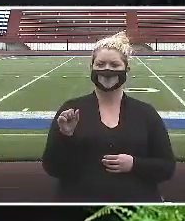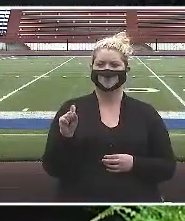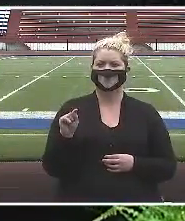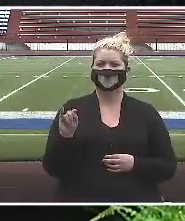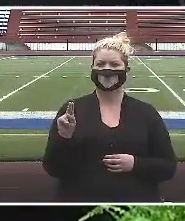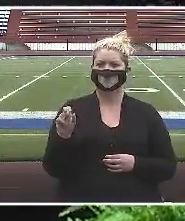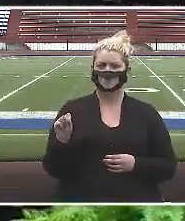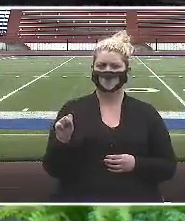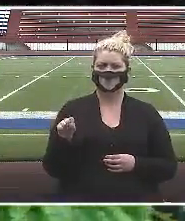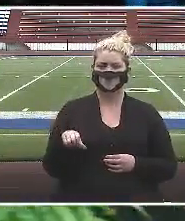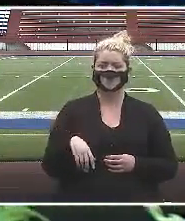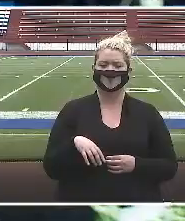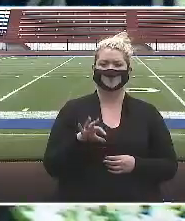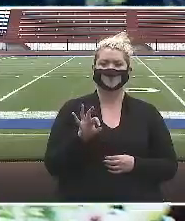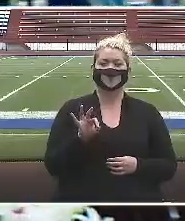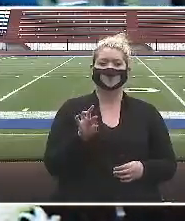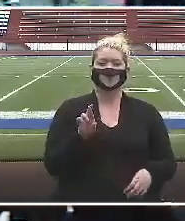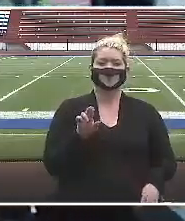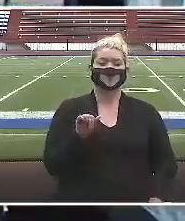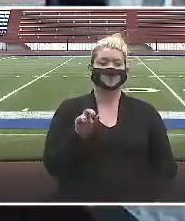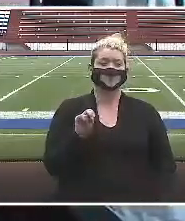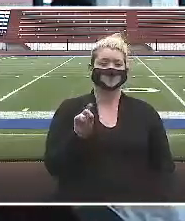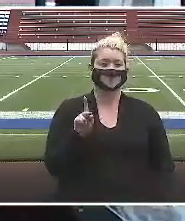Frankie Lucatero.